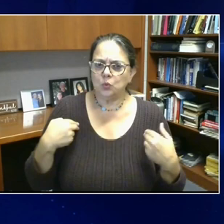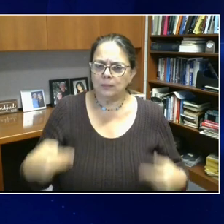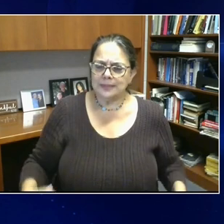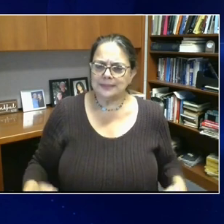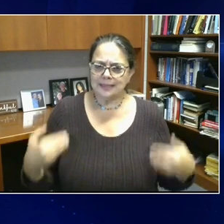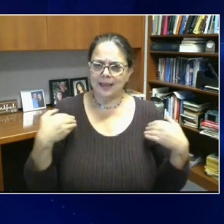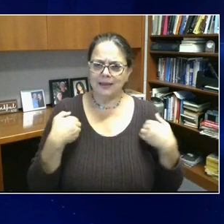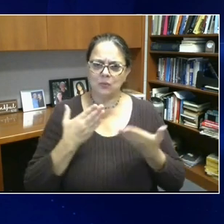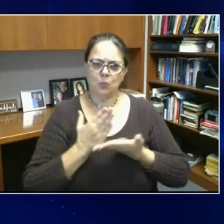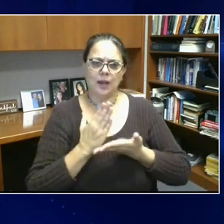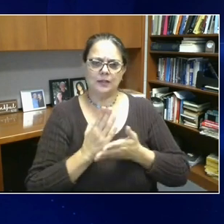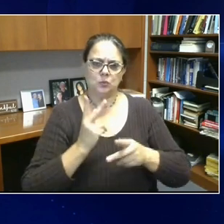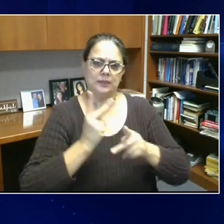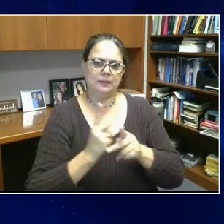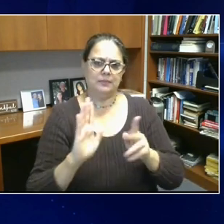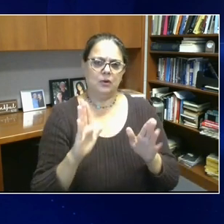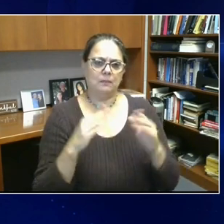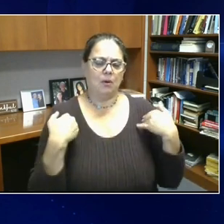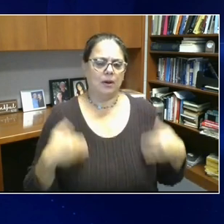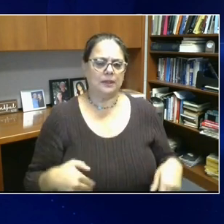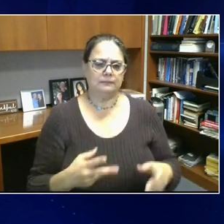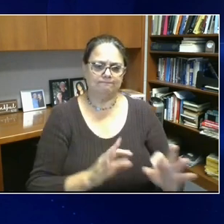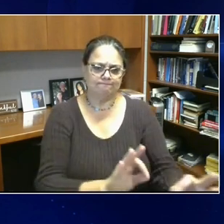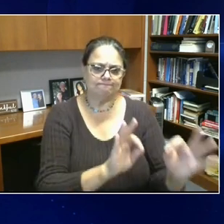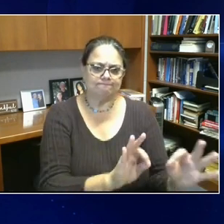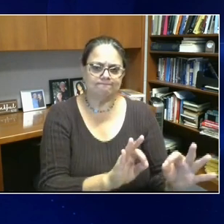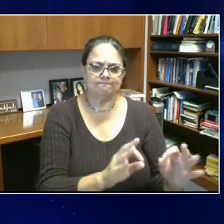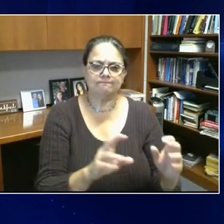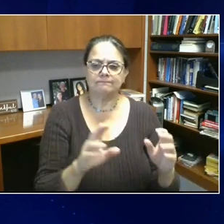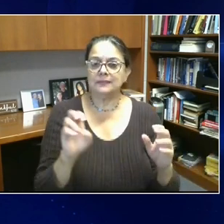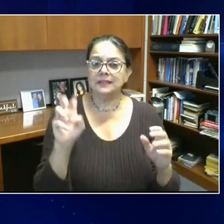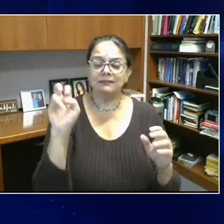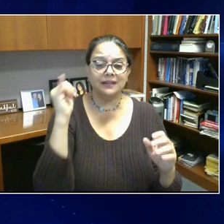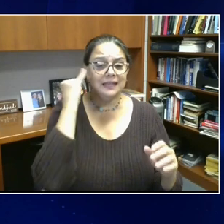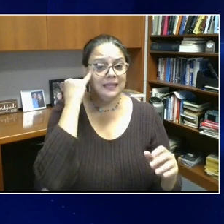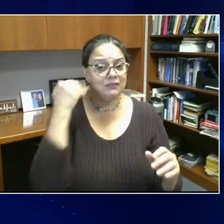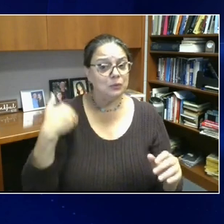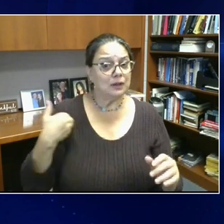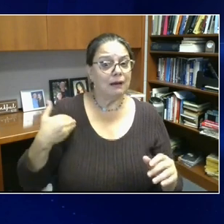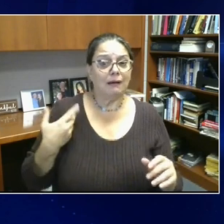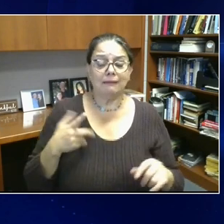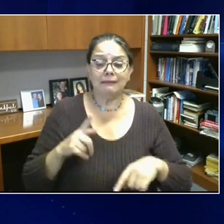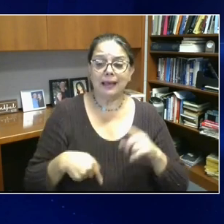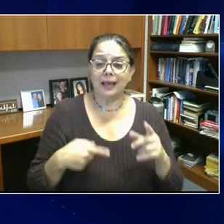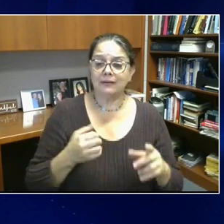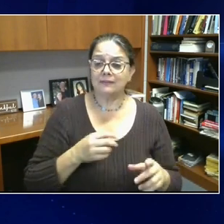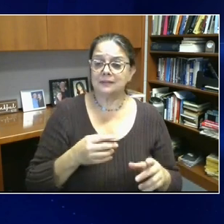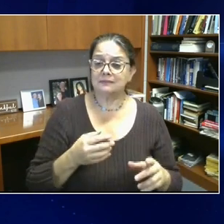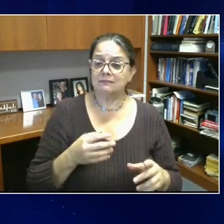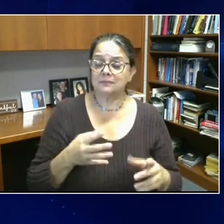which is the idea that humans, once born, have the right to keep their body intact,